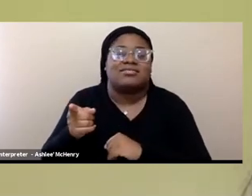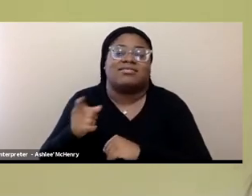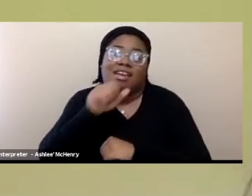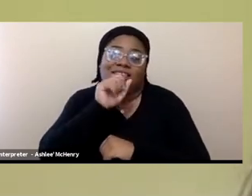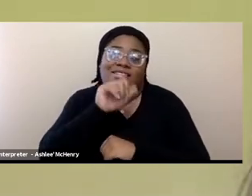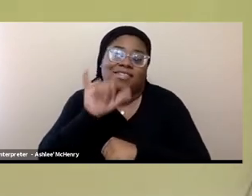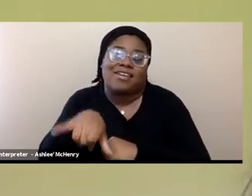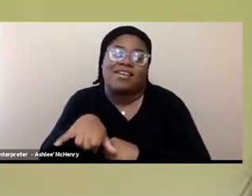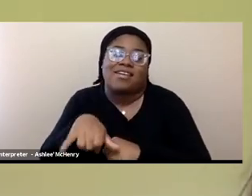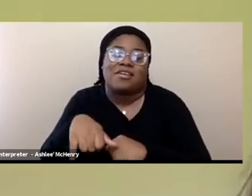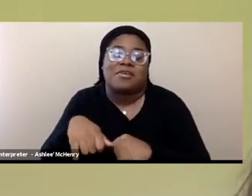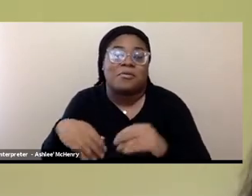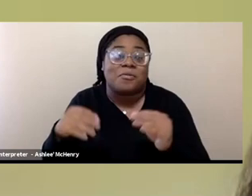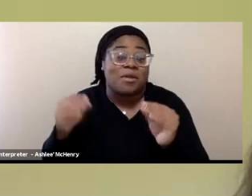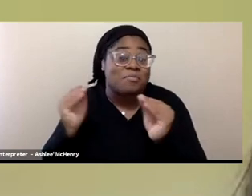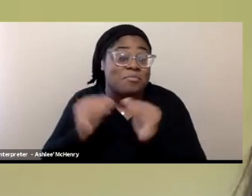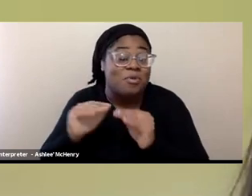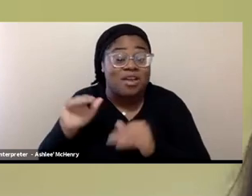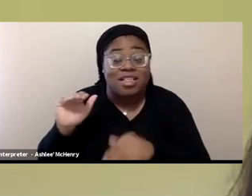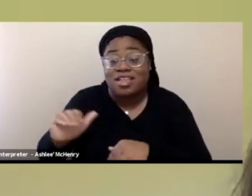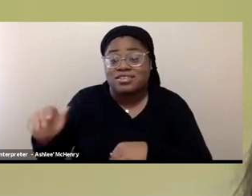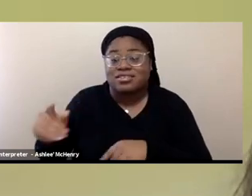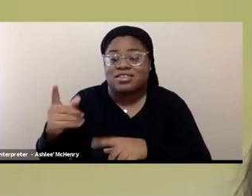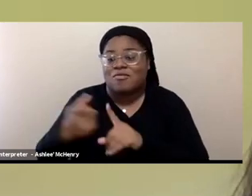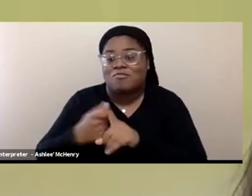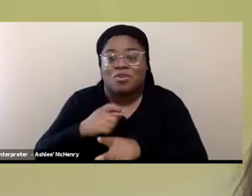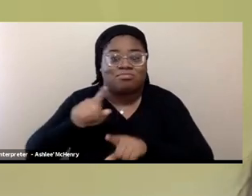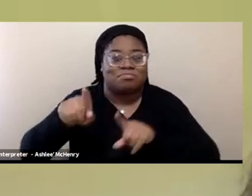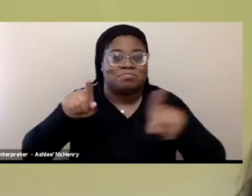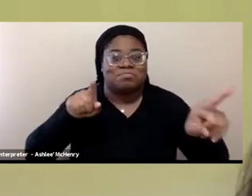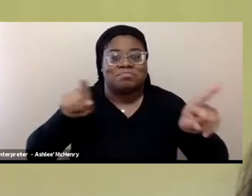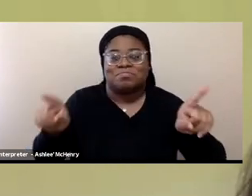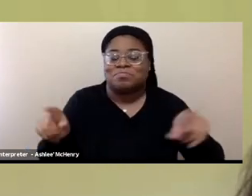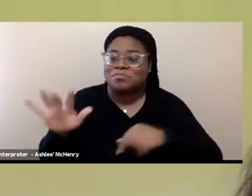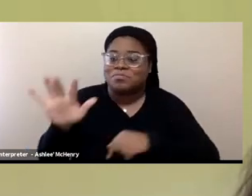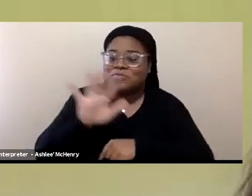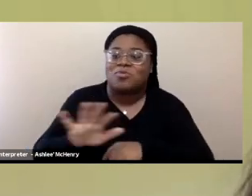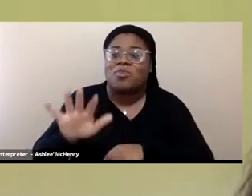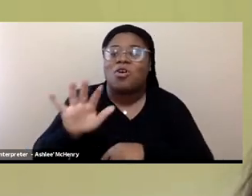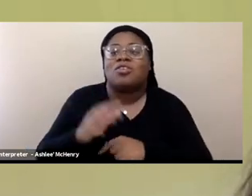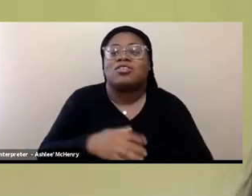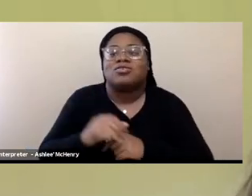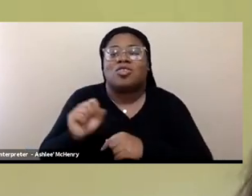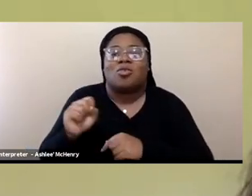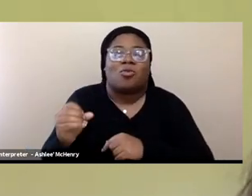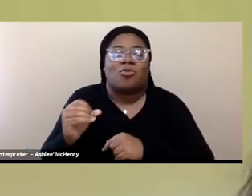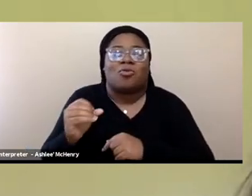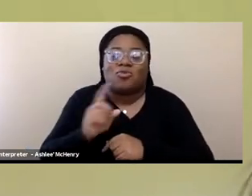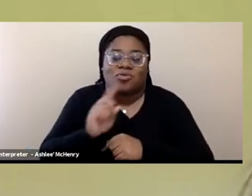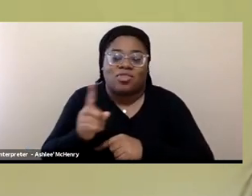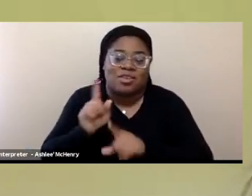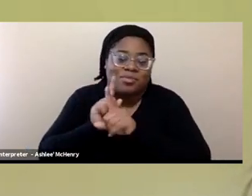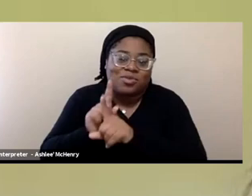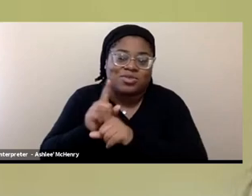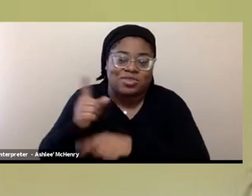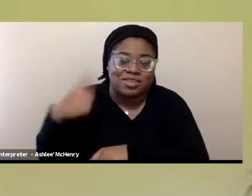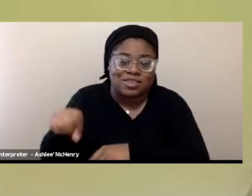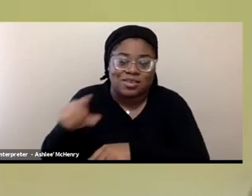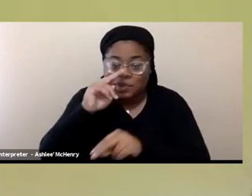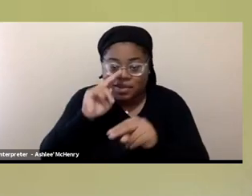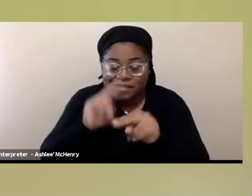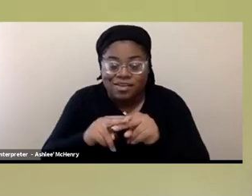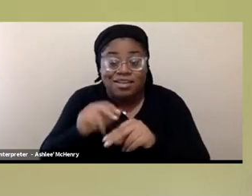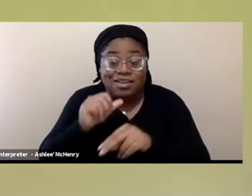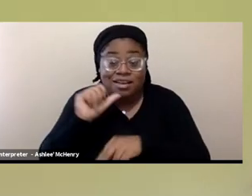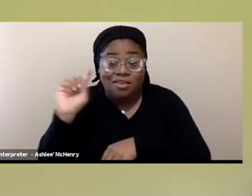that. And then we brought in more littles and they were from different parts of the world as well. And so being a mentor to them has been fun,